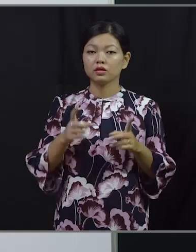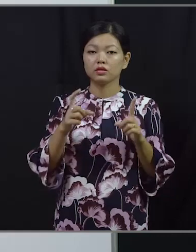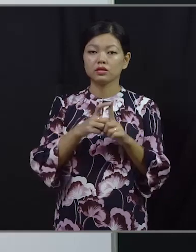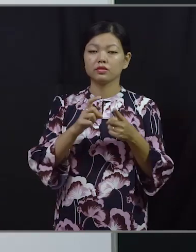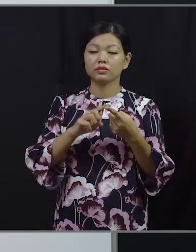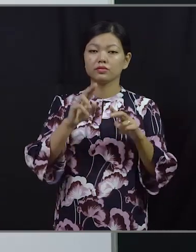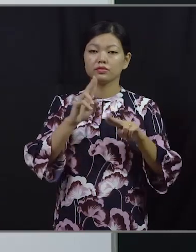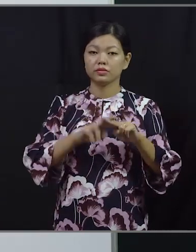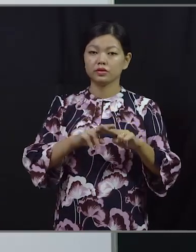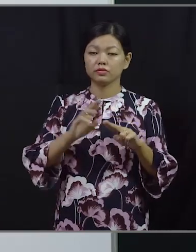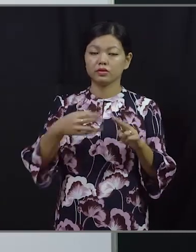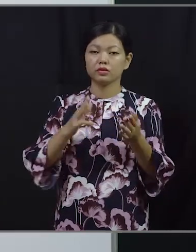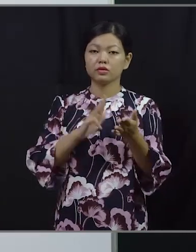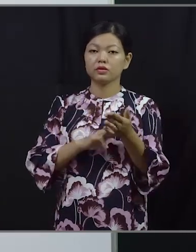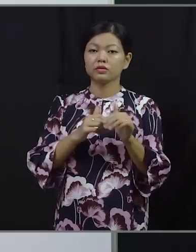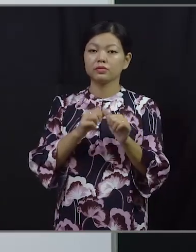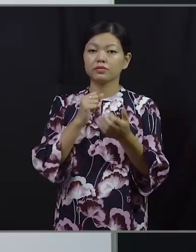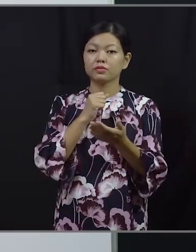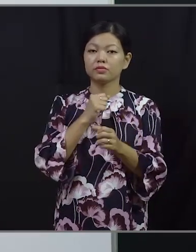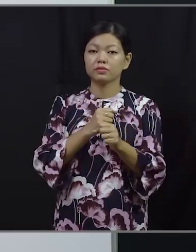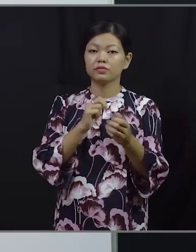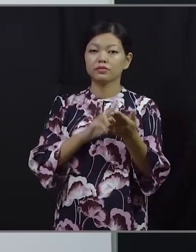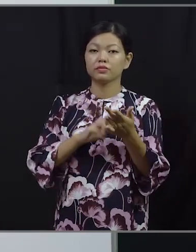can say angular magnification. So